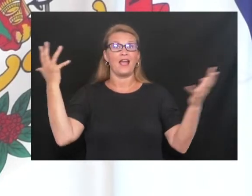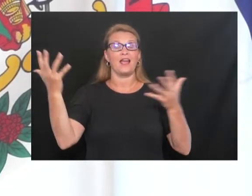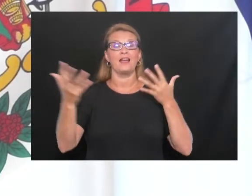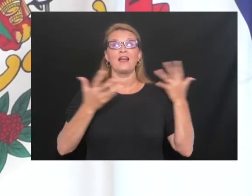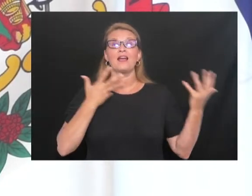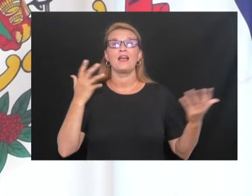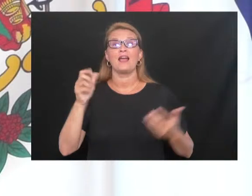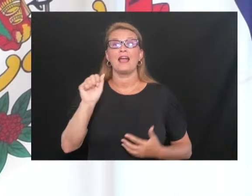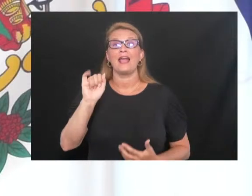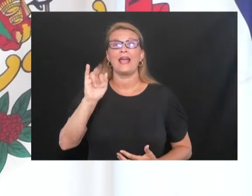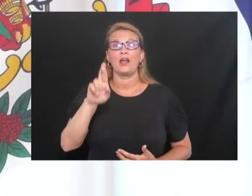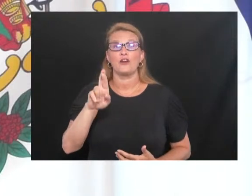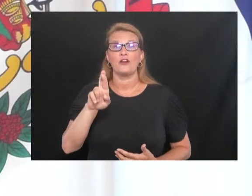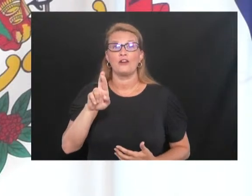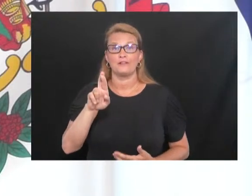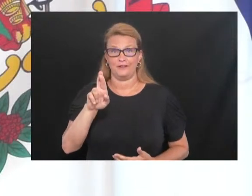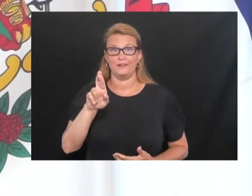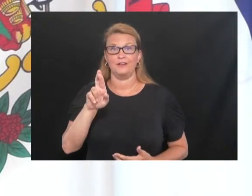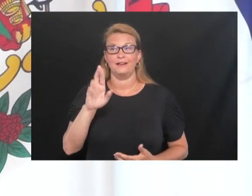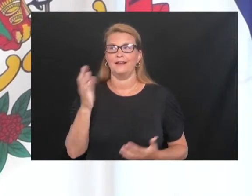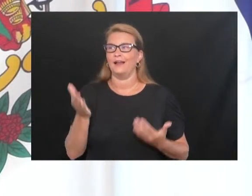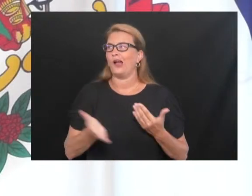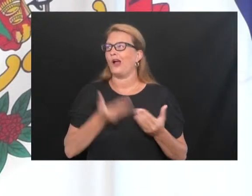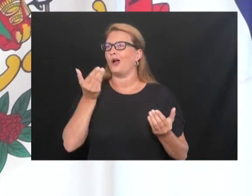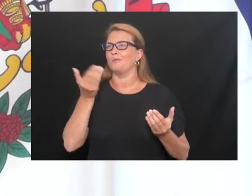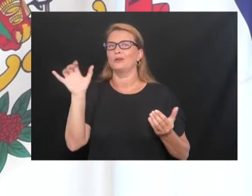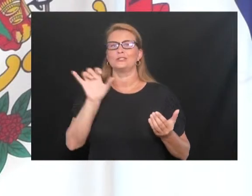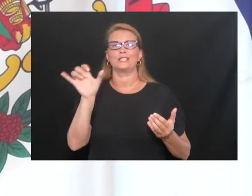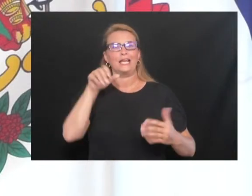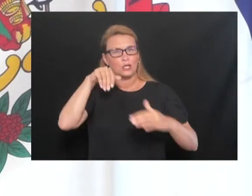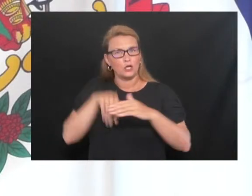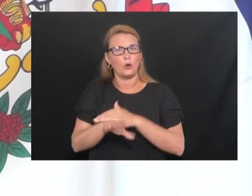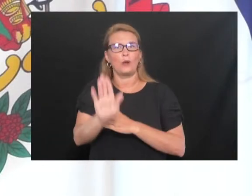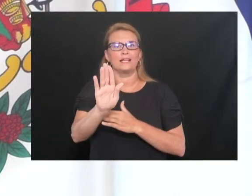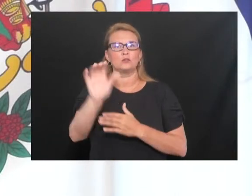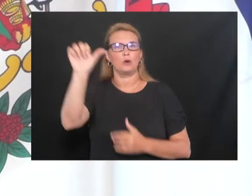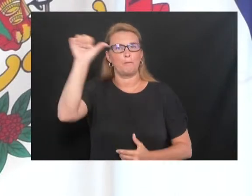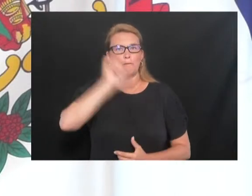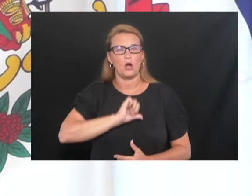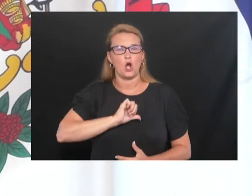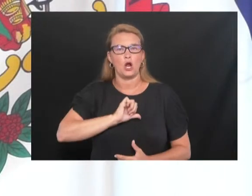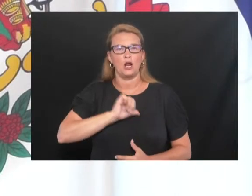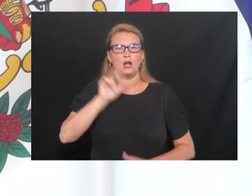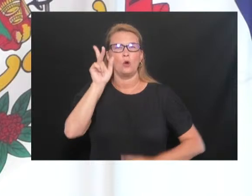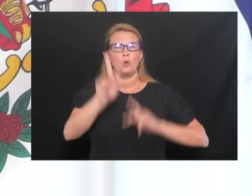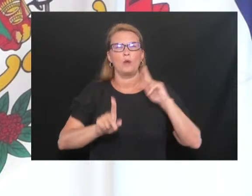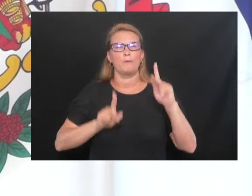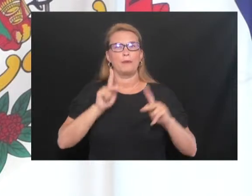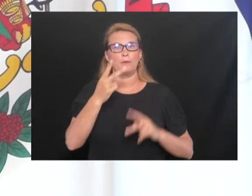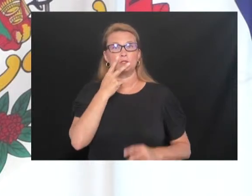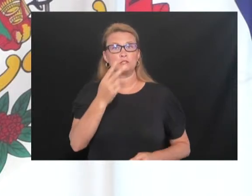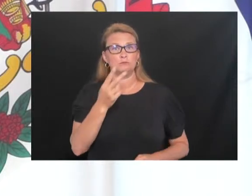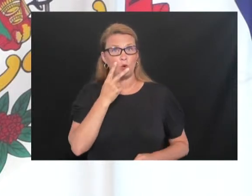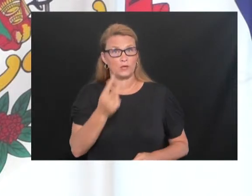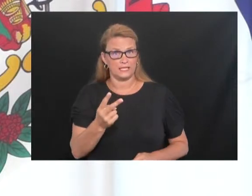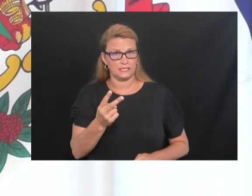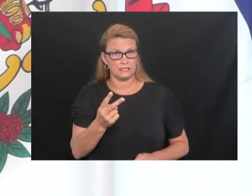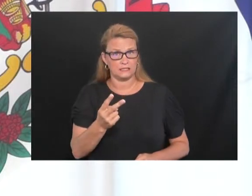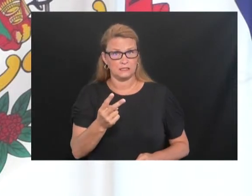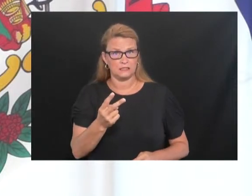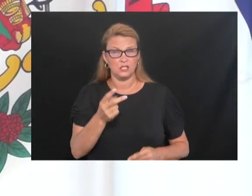it's almost like going into a bar where people are smoking or something, and you